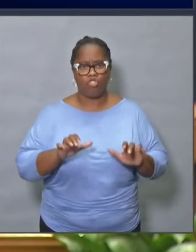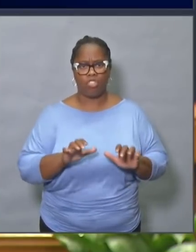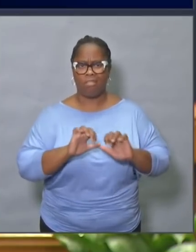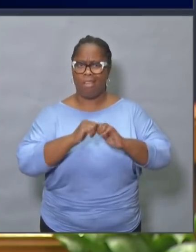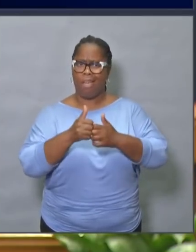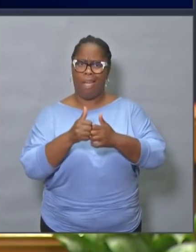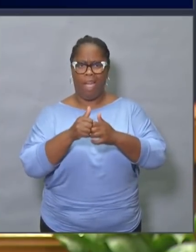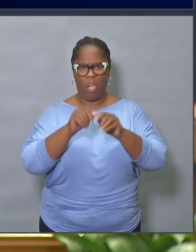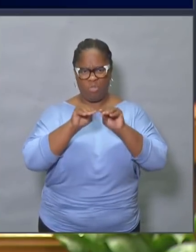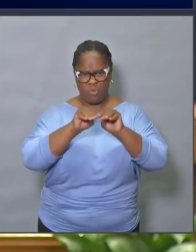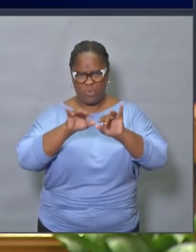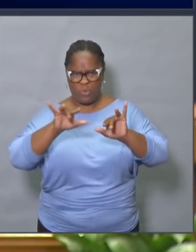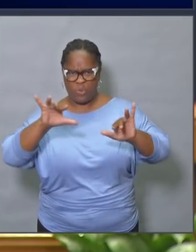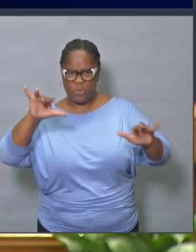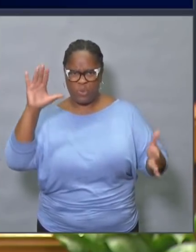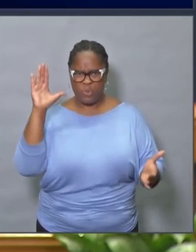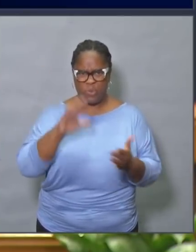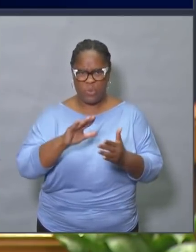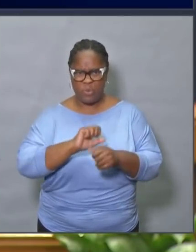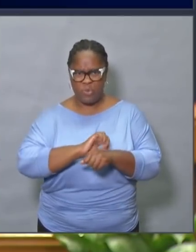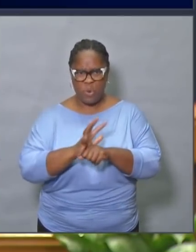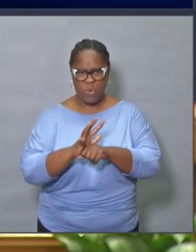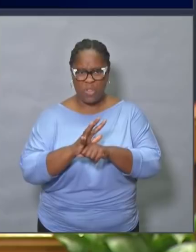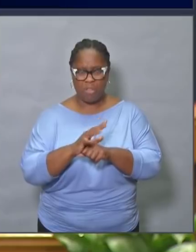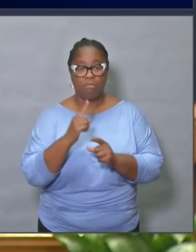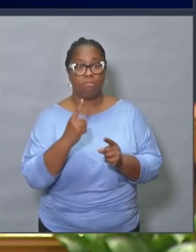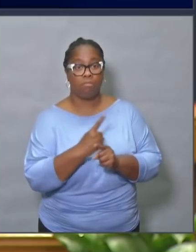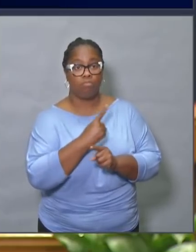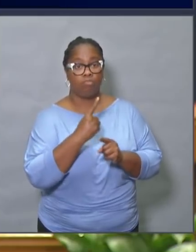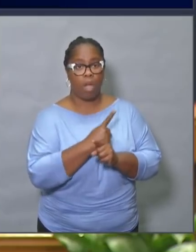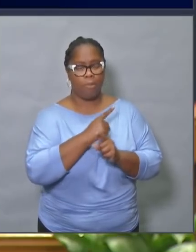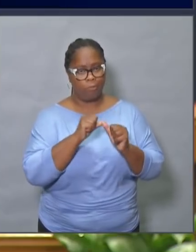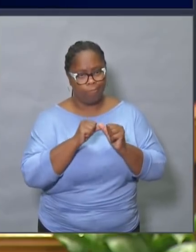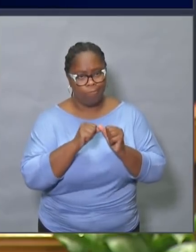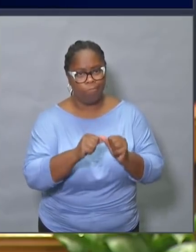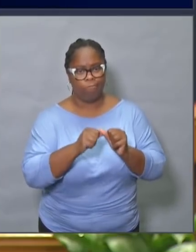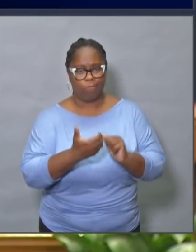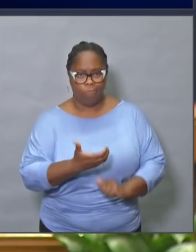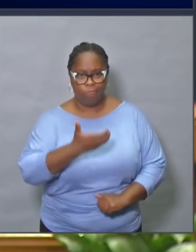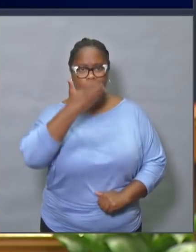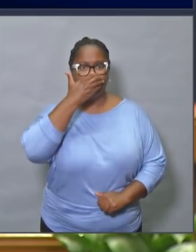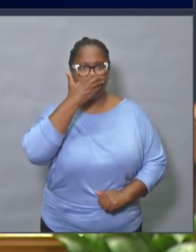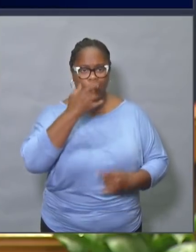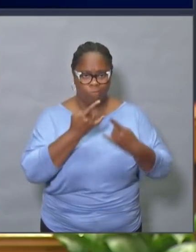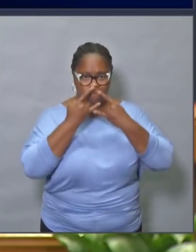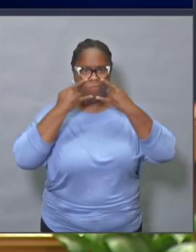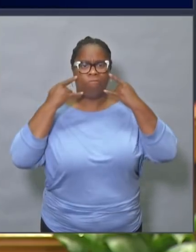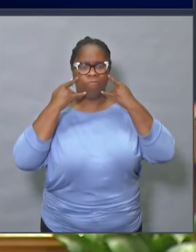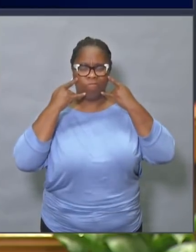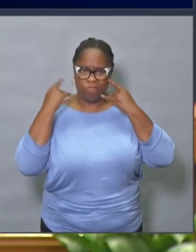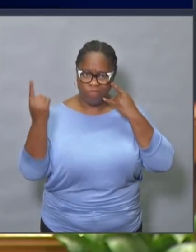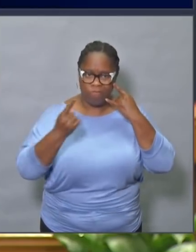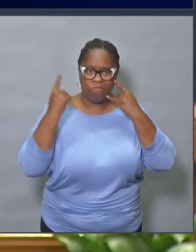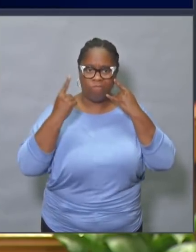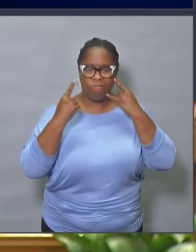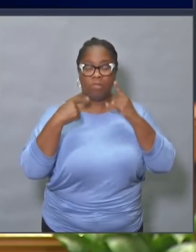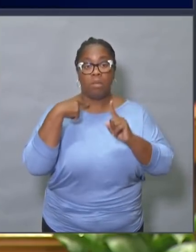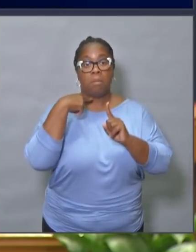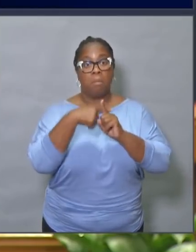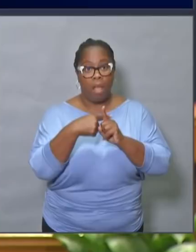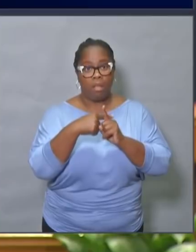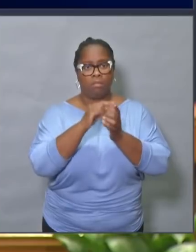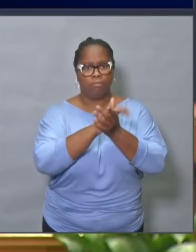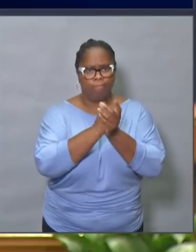of this virus is the proper and consistent use of face coverings paired with physical distancing and hand